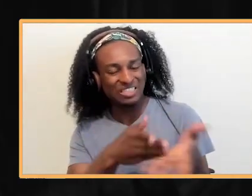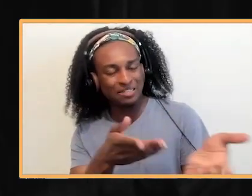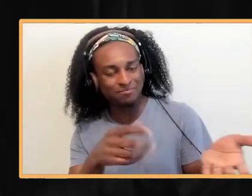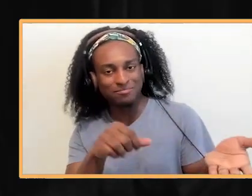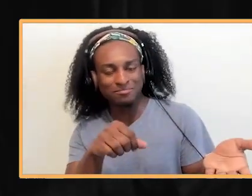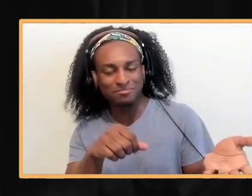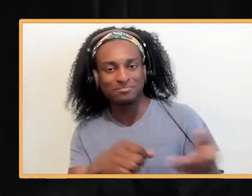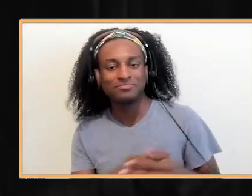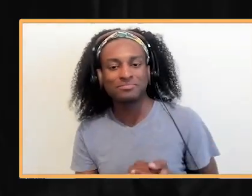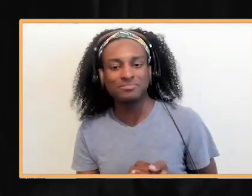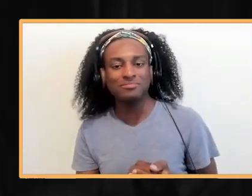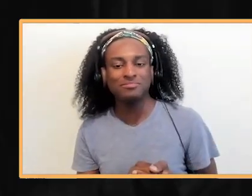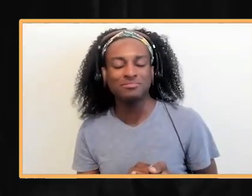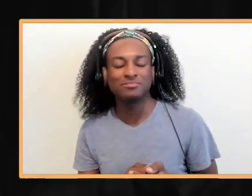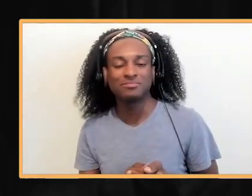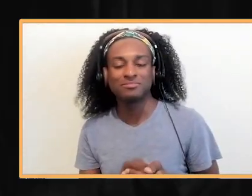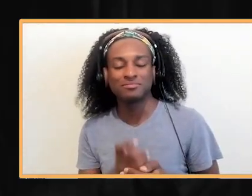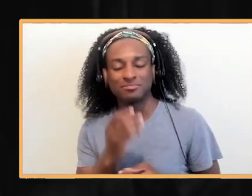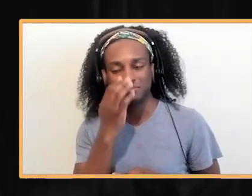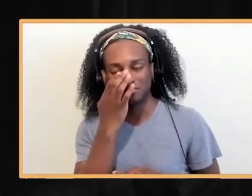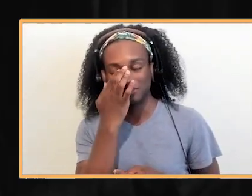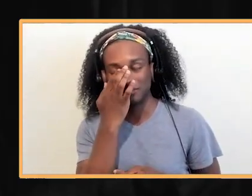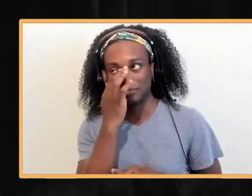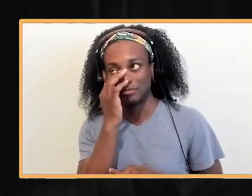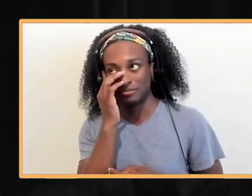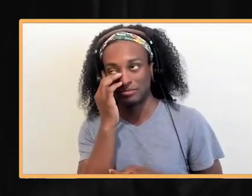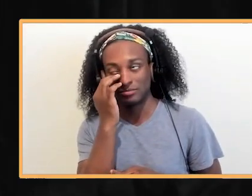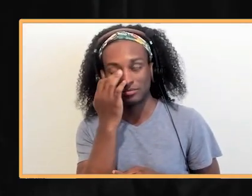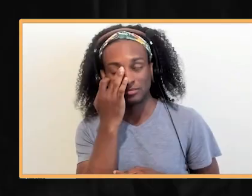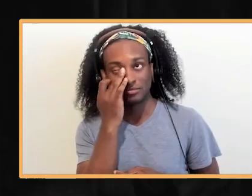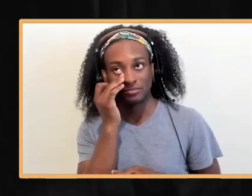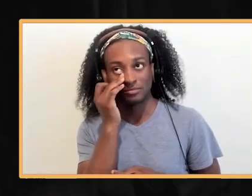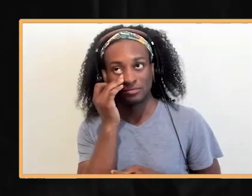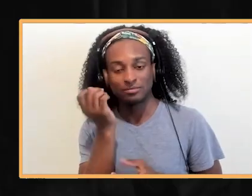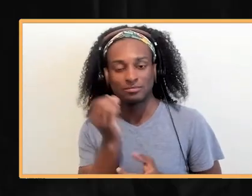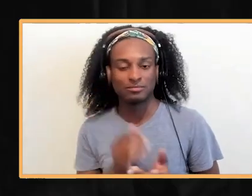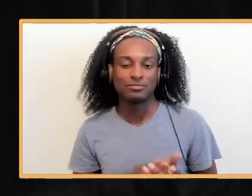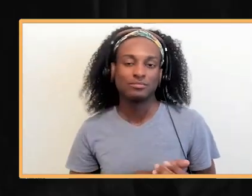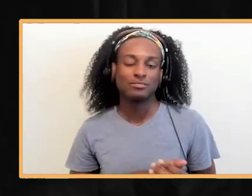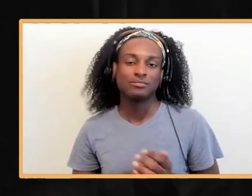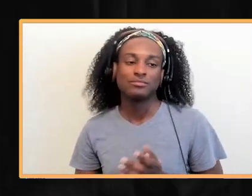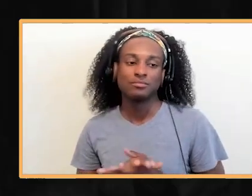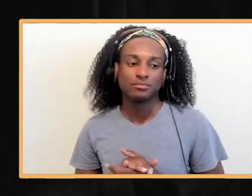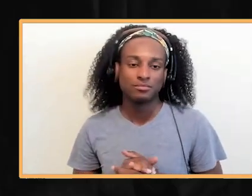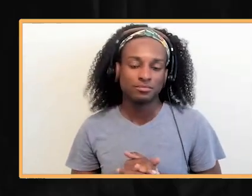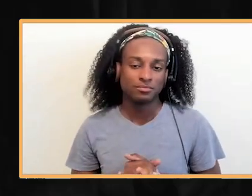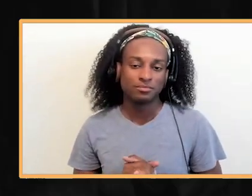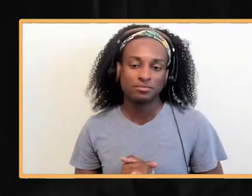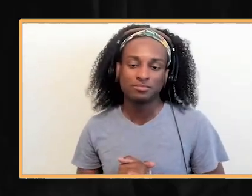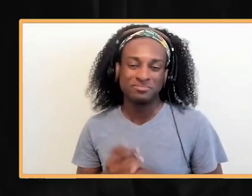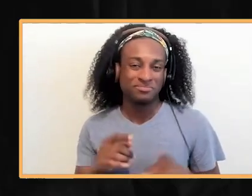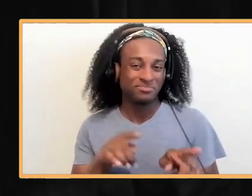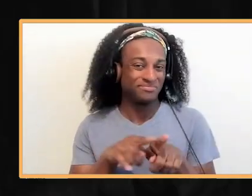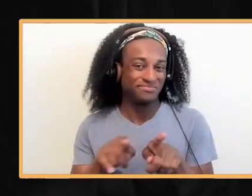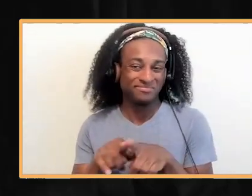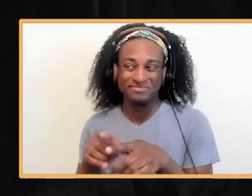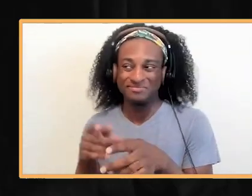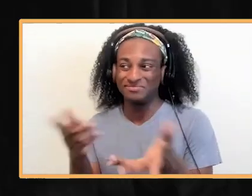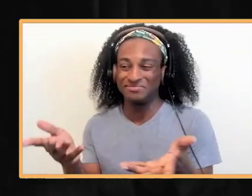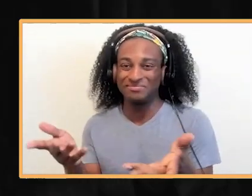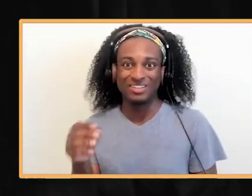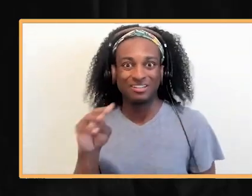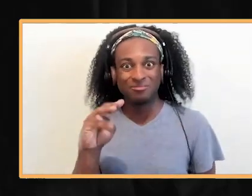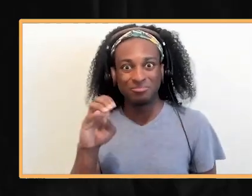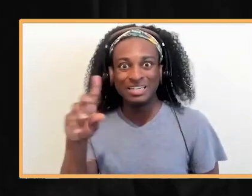also there's a lot of media and storytelling that like change only happens at